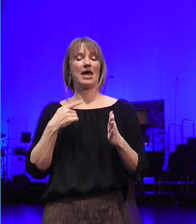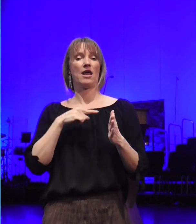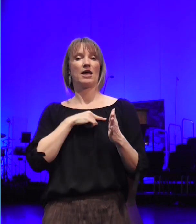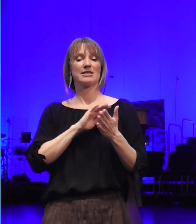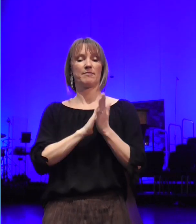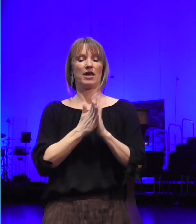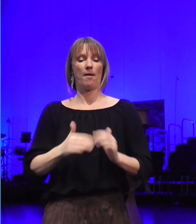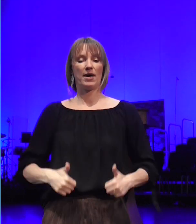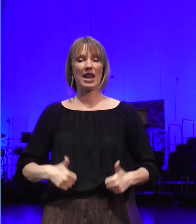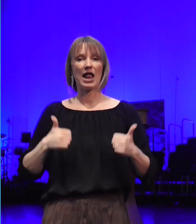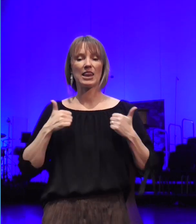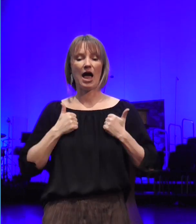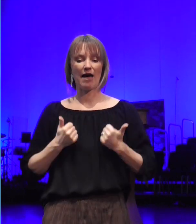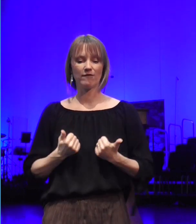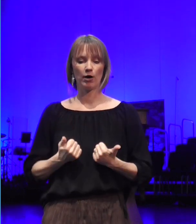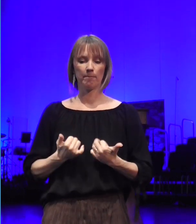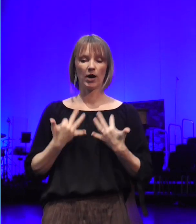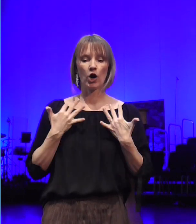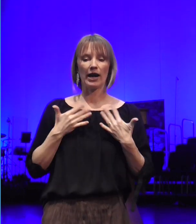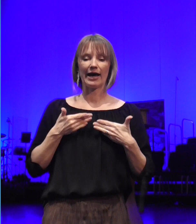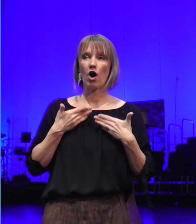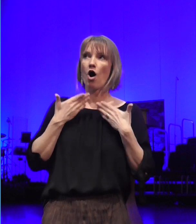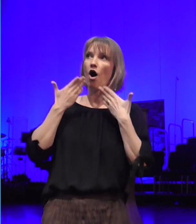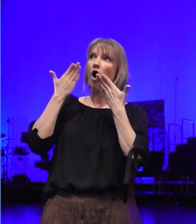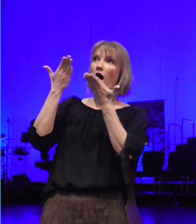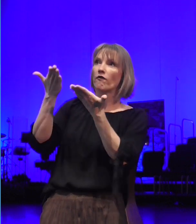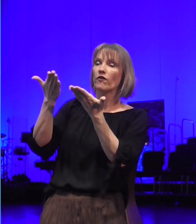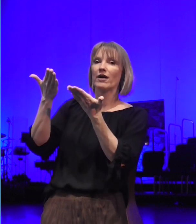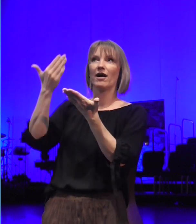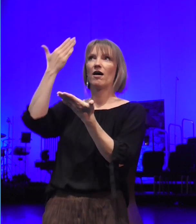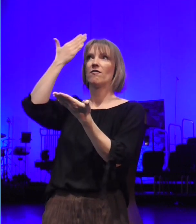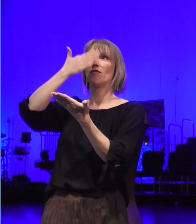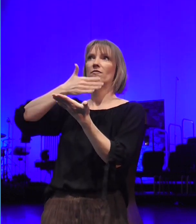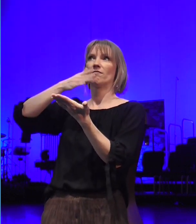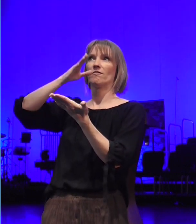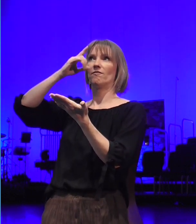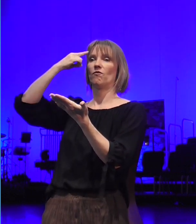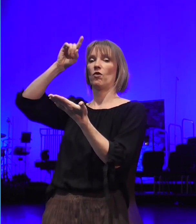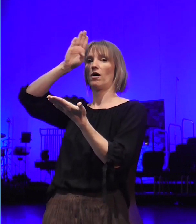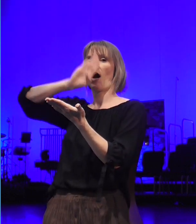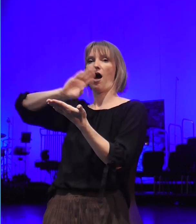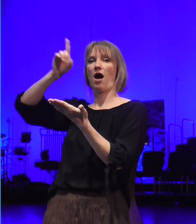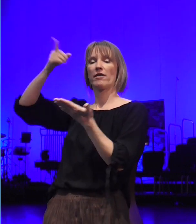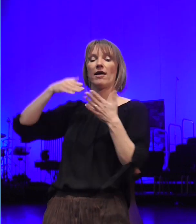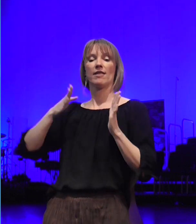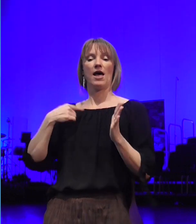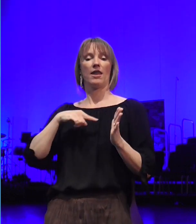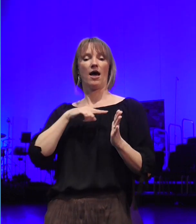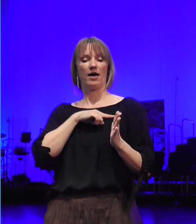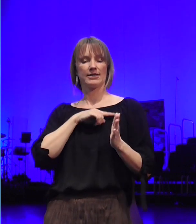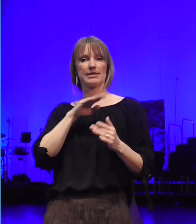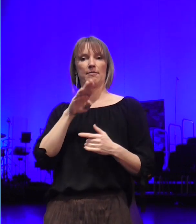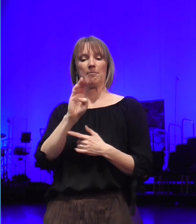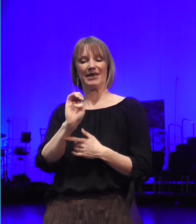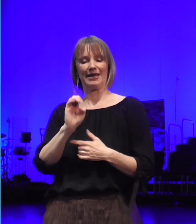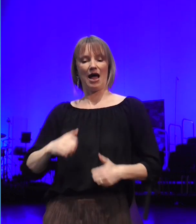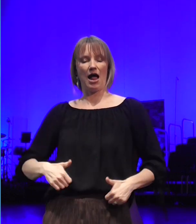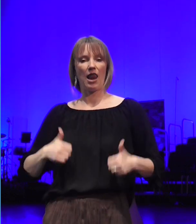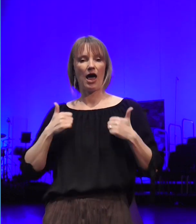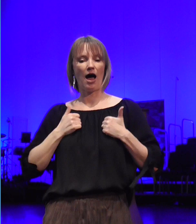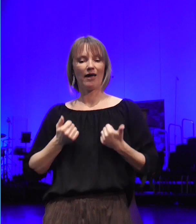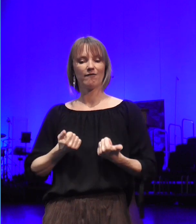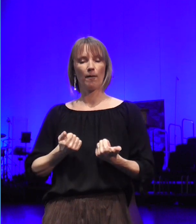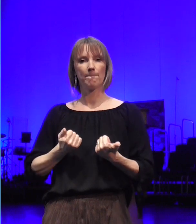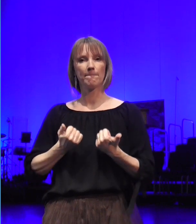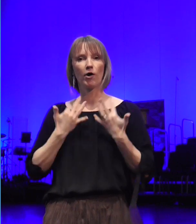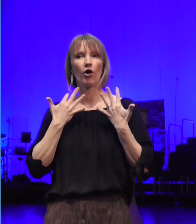alive, burning offering before the altar of God. Let us be an alive, burning